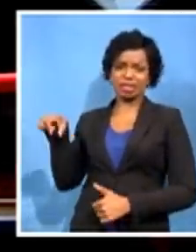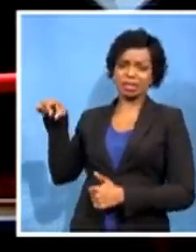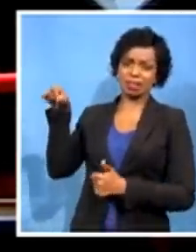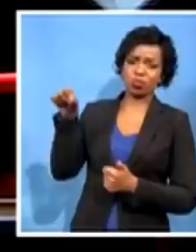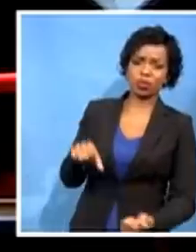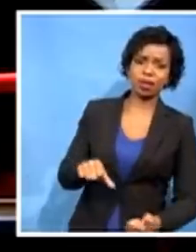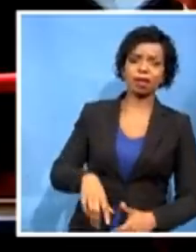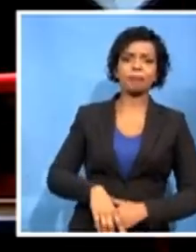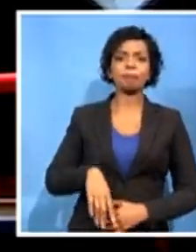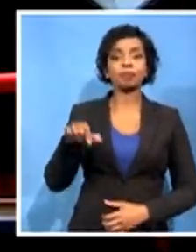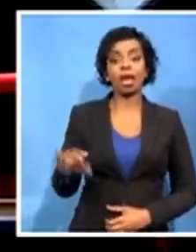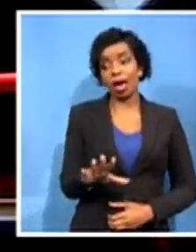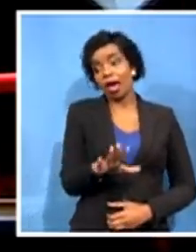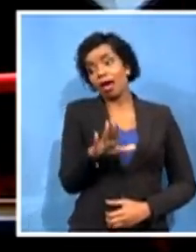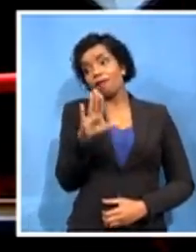Africa.